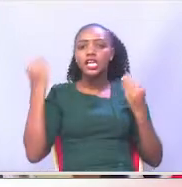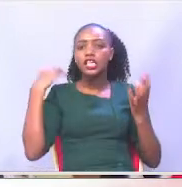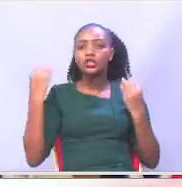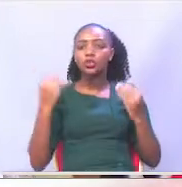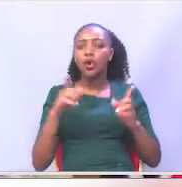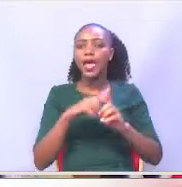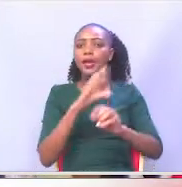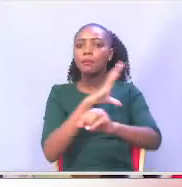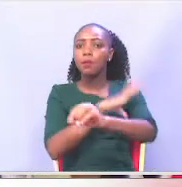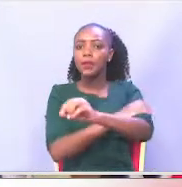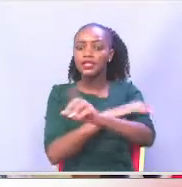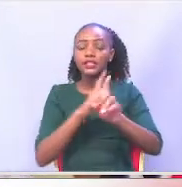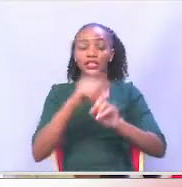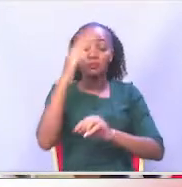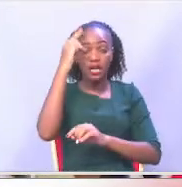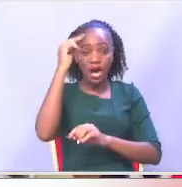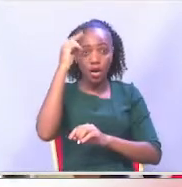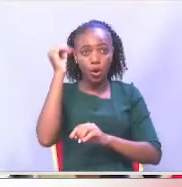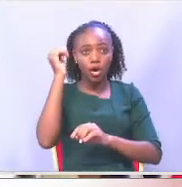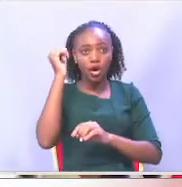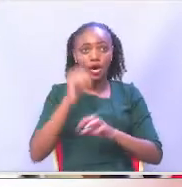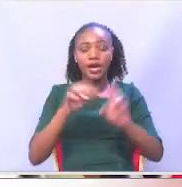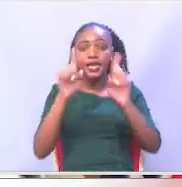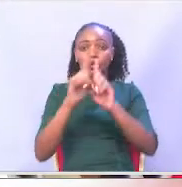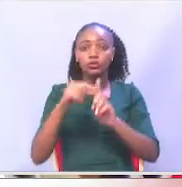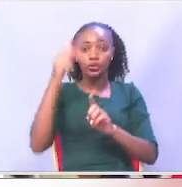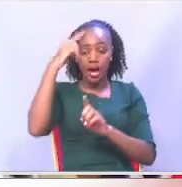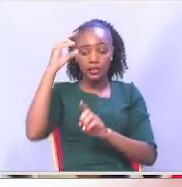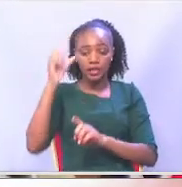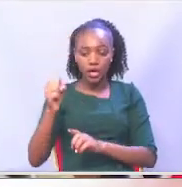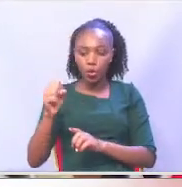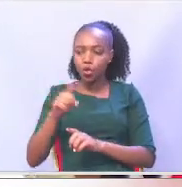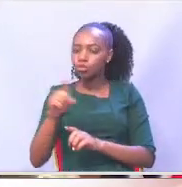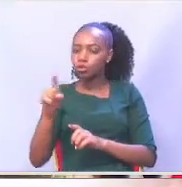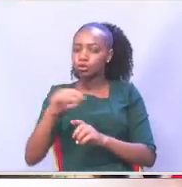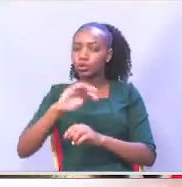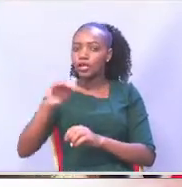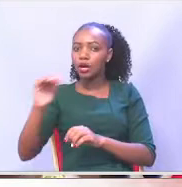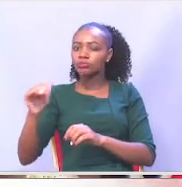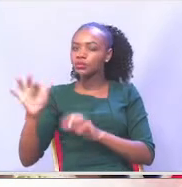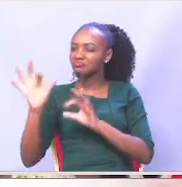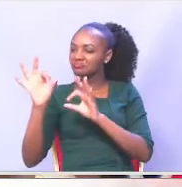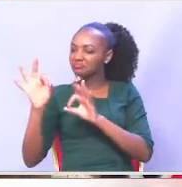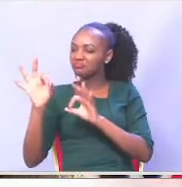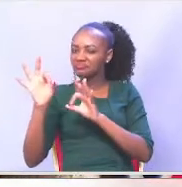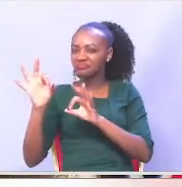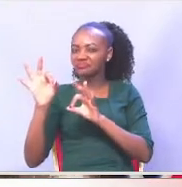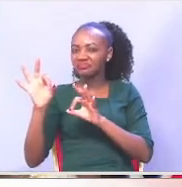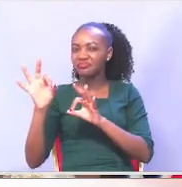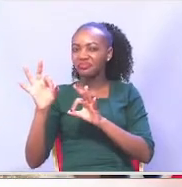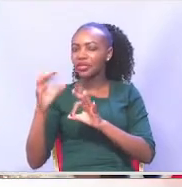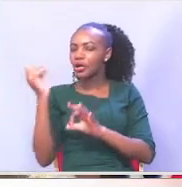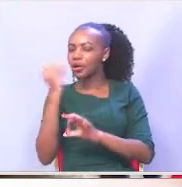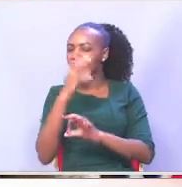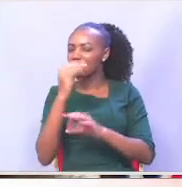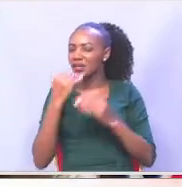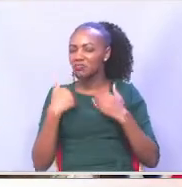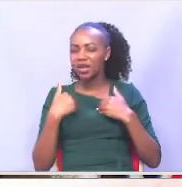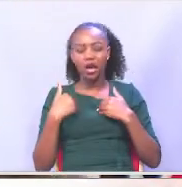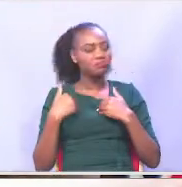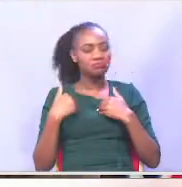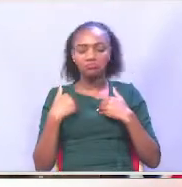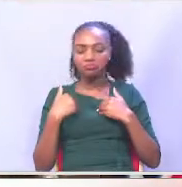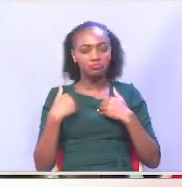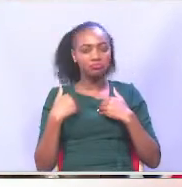Bomet, upande wa Narok, upande wa Kajiado. Hizo counties, siko sawa kabisa, hakuna malalamishi, hakuna utovu